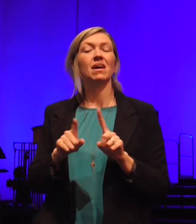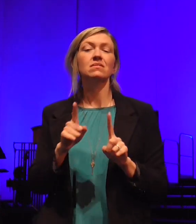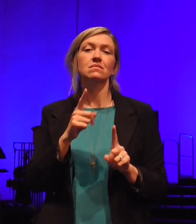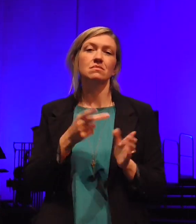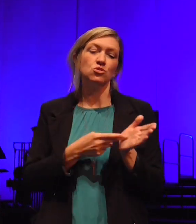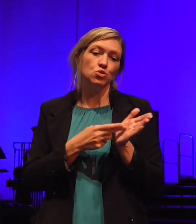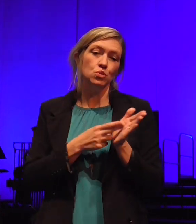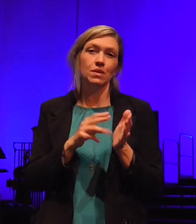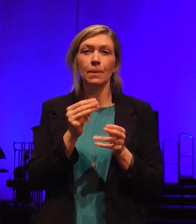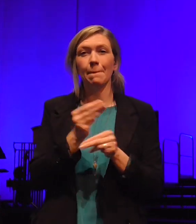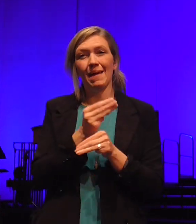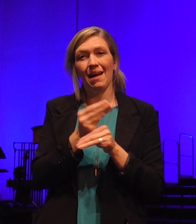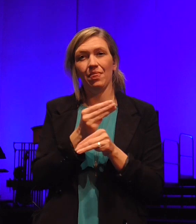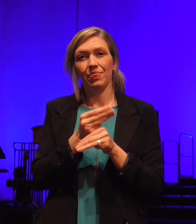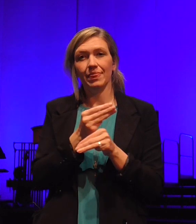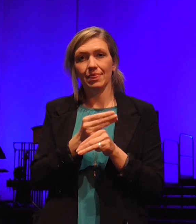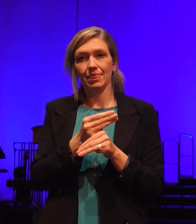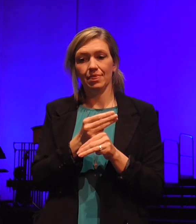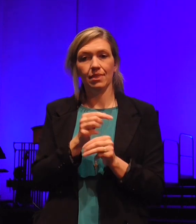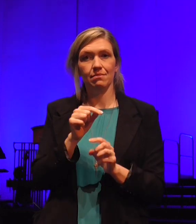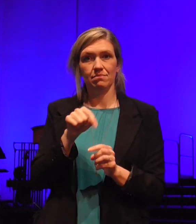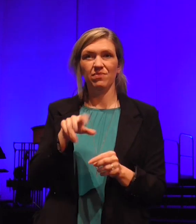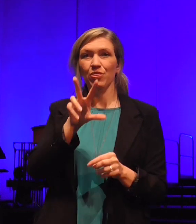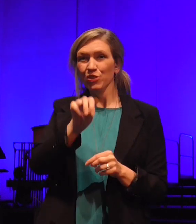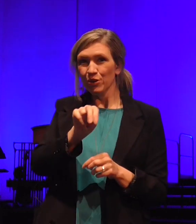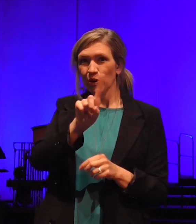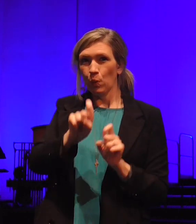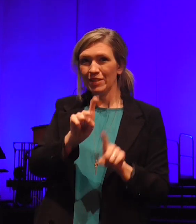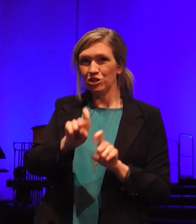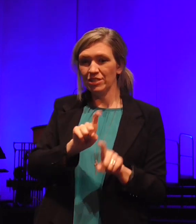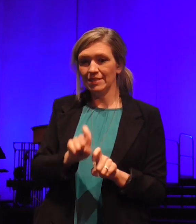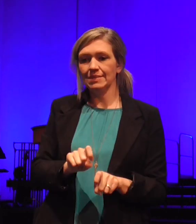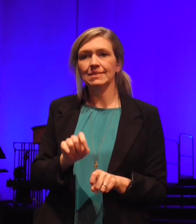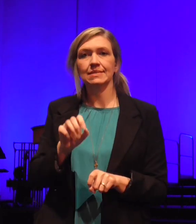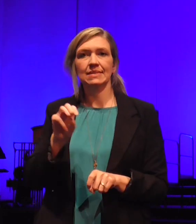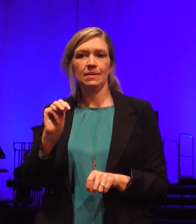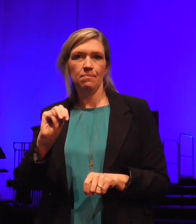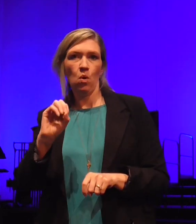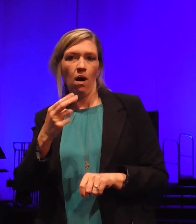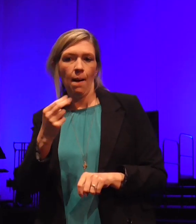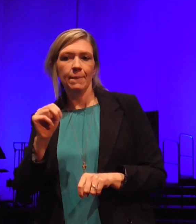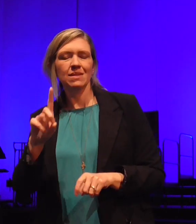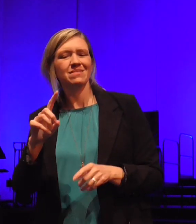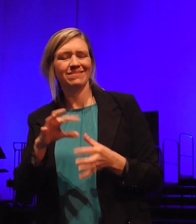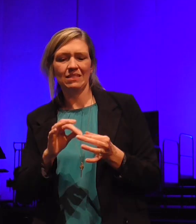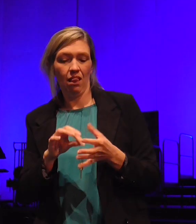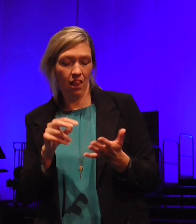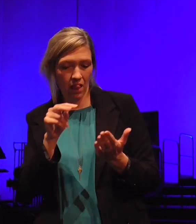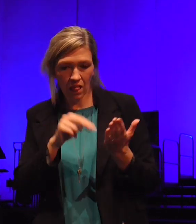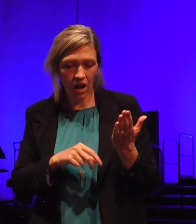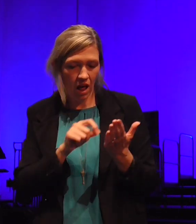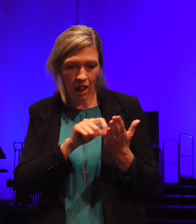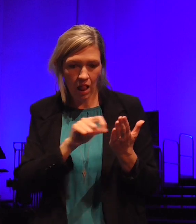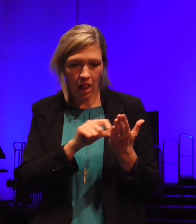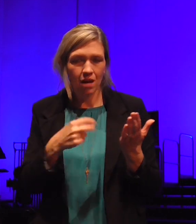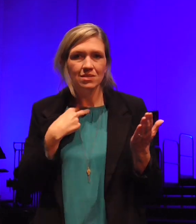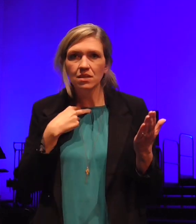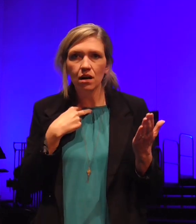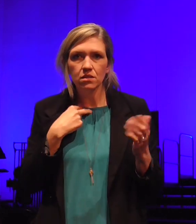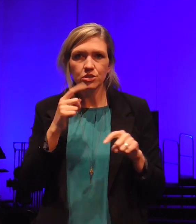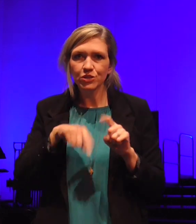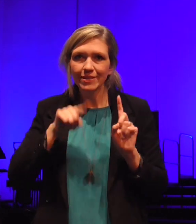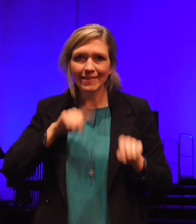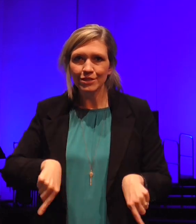truth was it was the math. There were 30 questions, and Muhammad would share that he would get to one and get stuck and just not answer anything